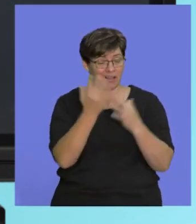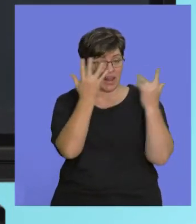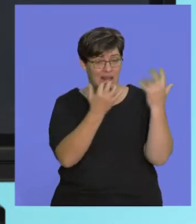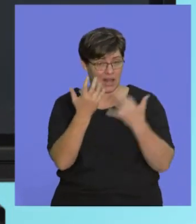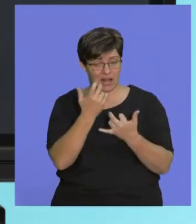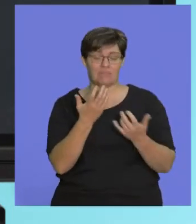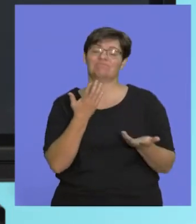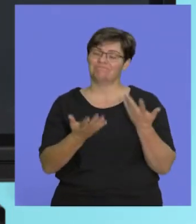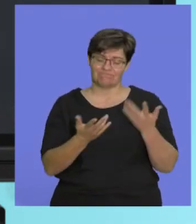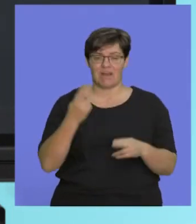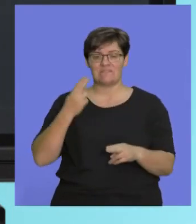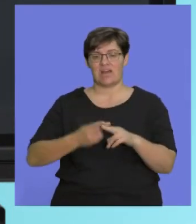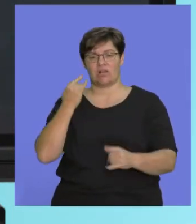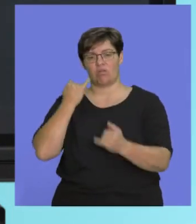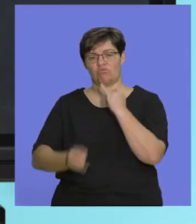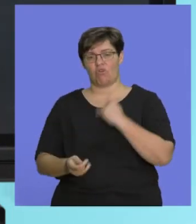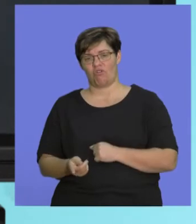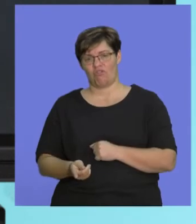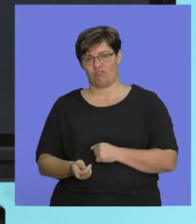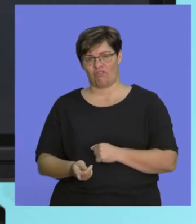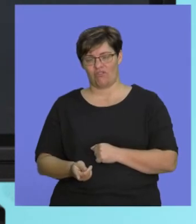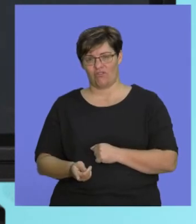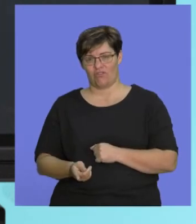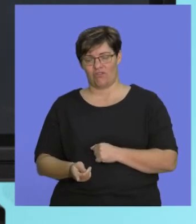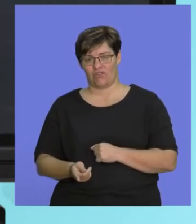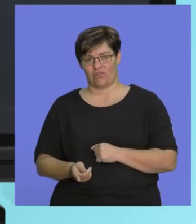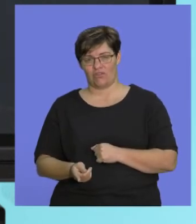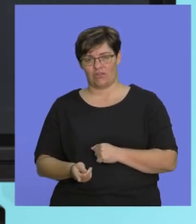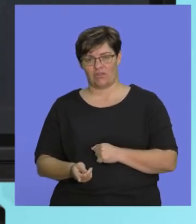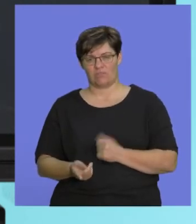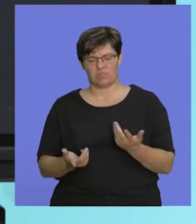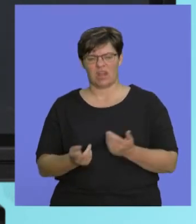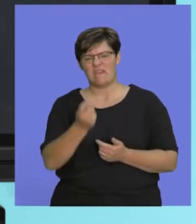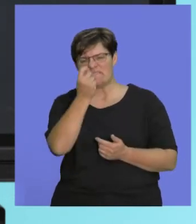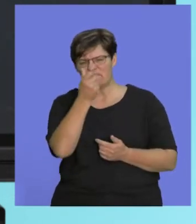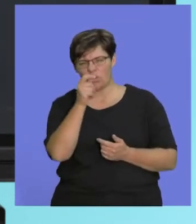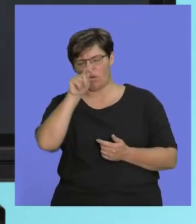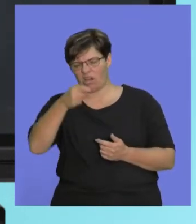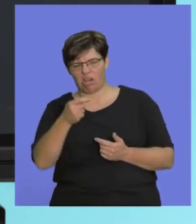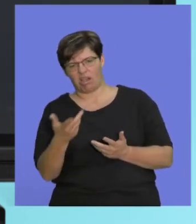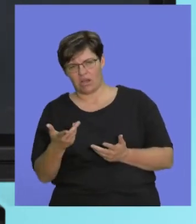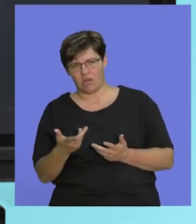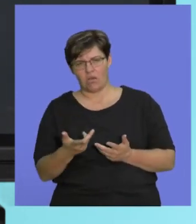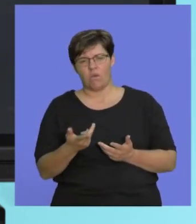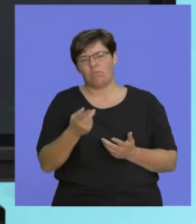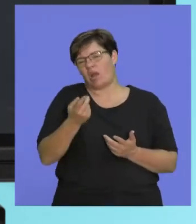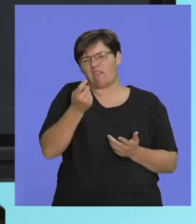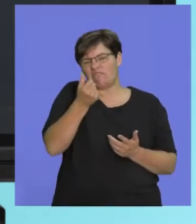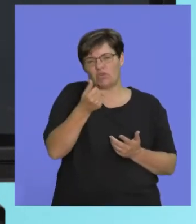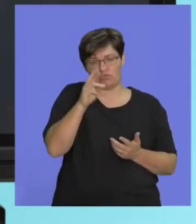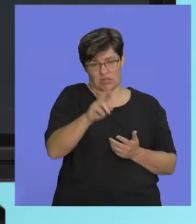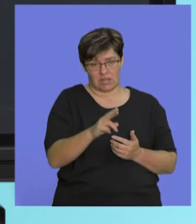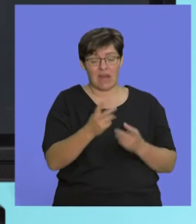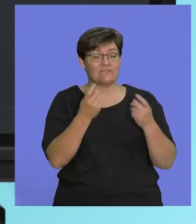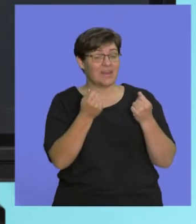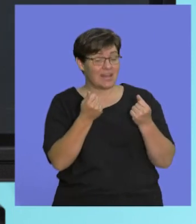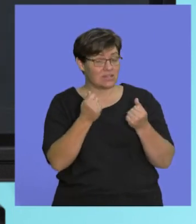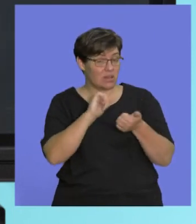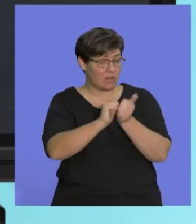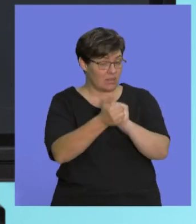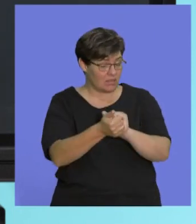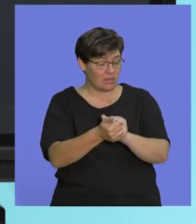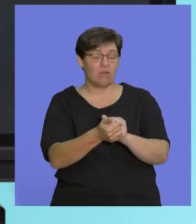final answer to be incorrect with a few decimals or a few rands. So in financial maths, we only